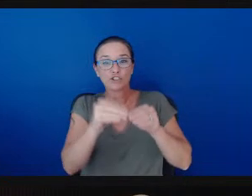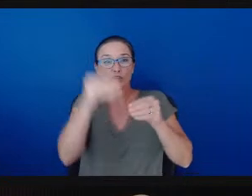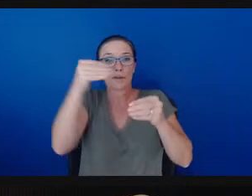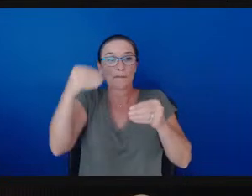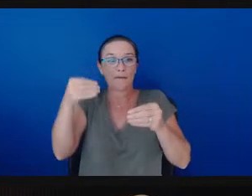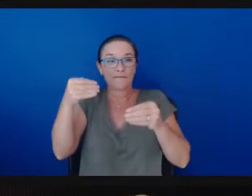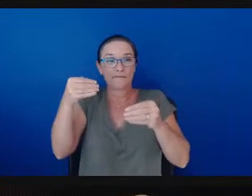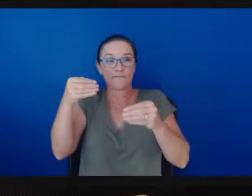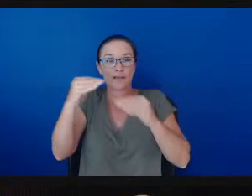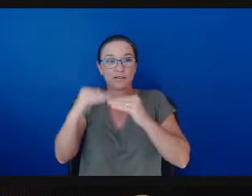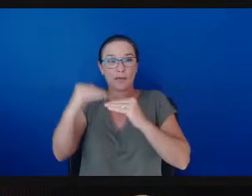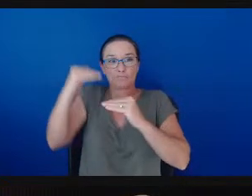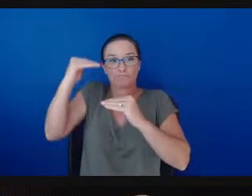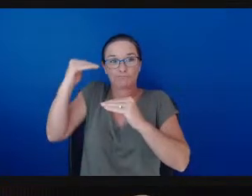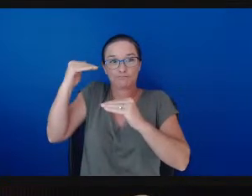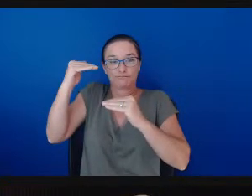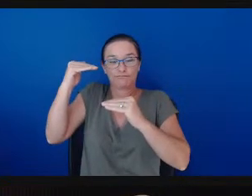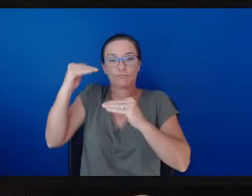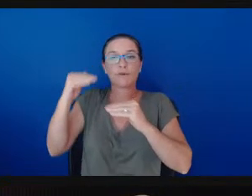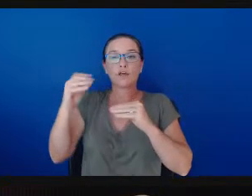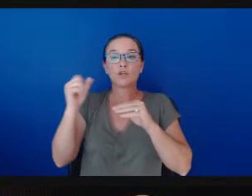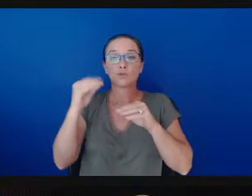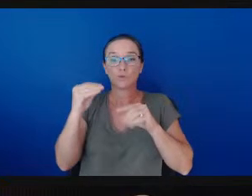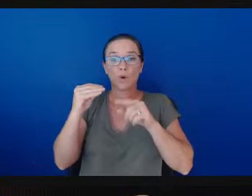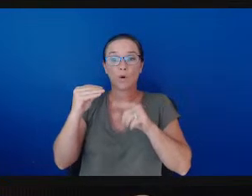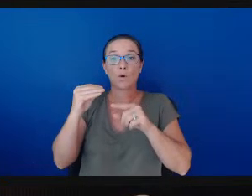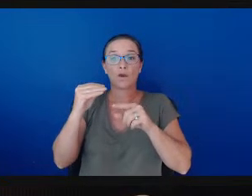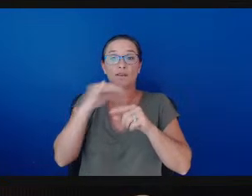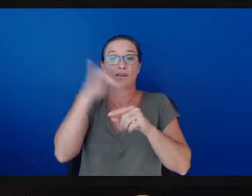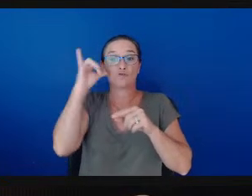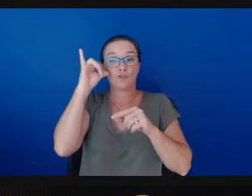fact, yesterday, the gas was blowing towards this area,